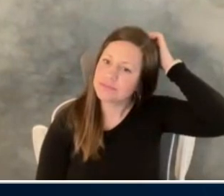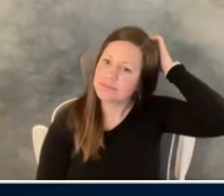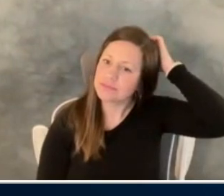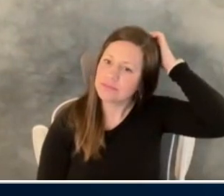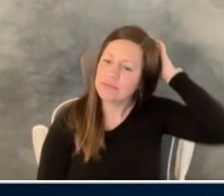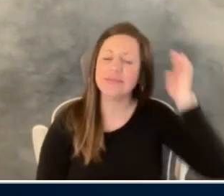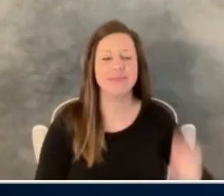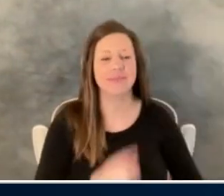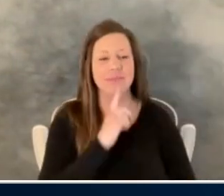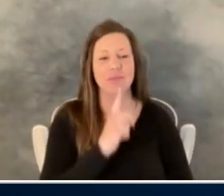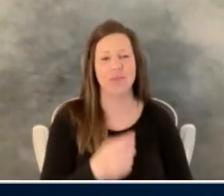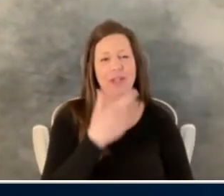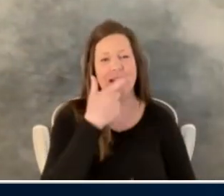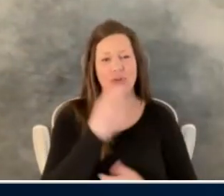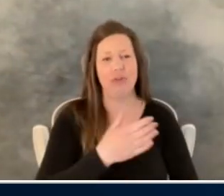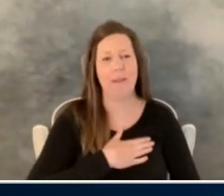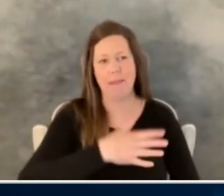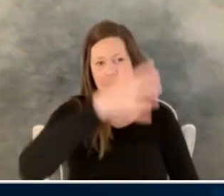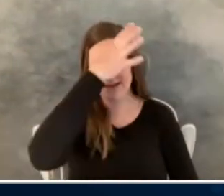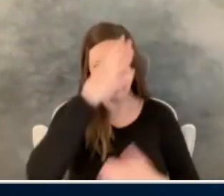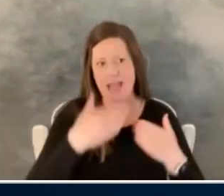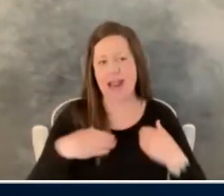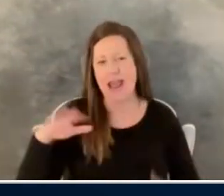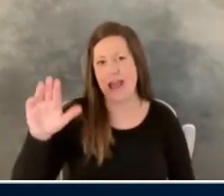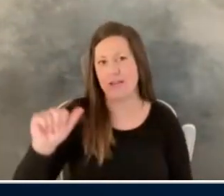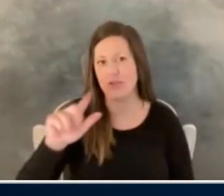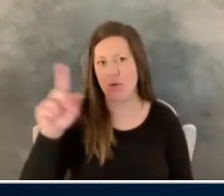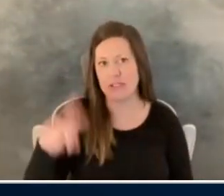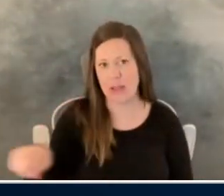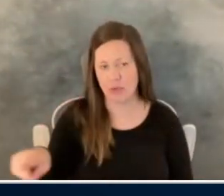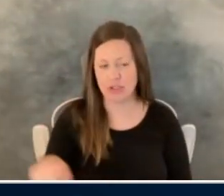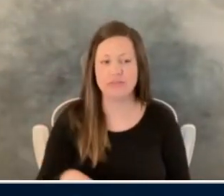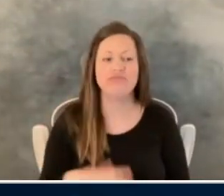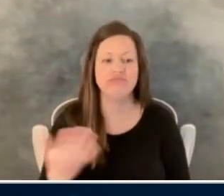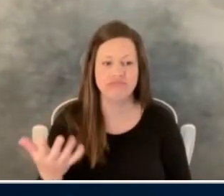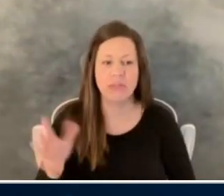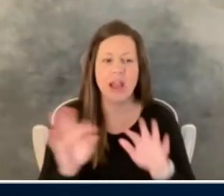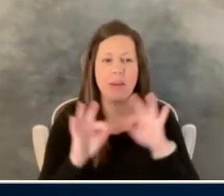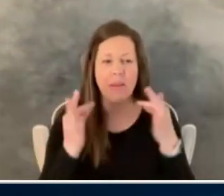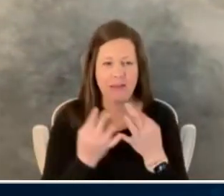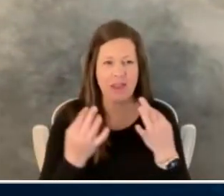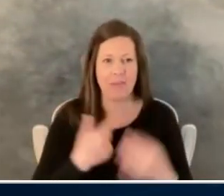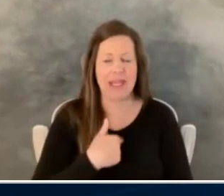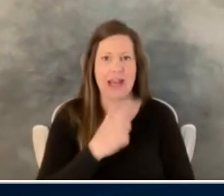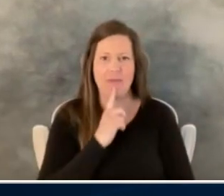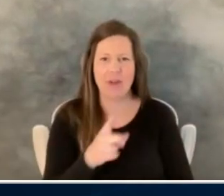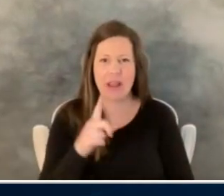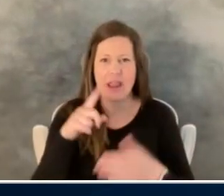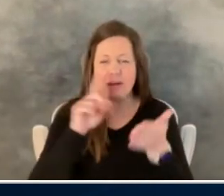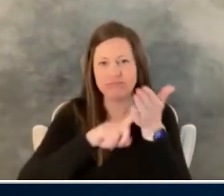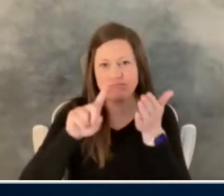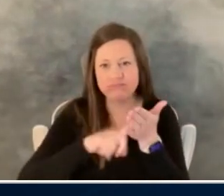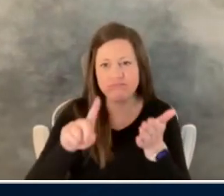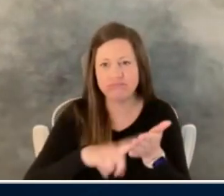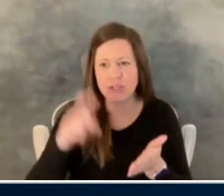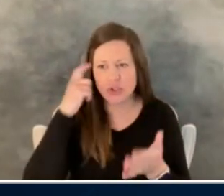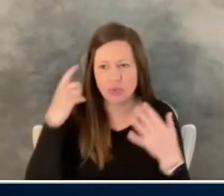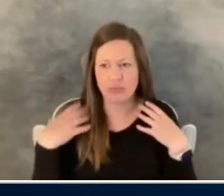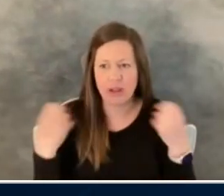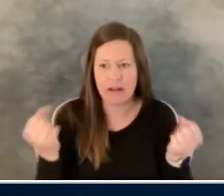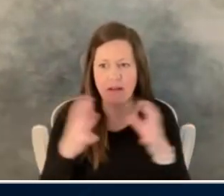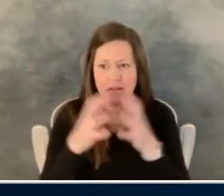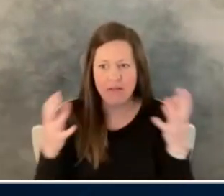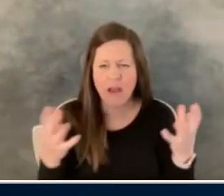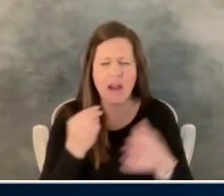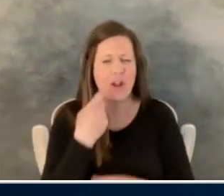has Alzheimer's, and ever since then, my family and I have really taken a deep dive into brain health. And I recently heard